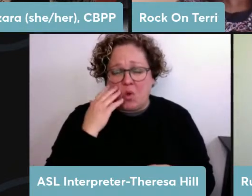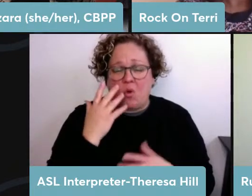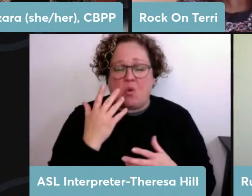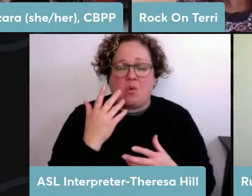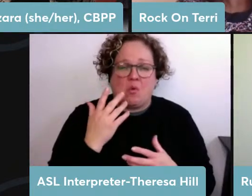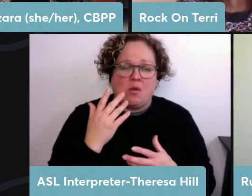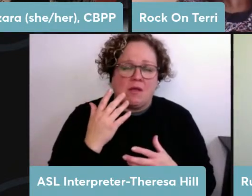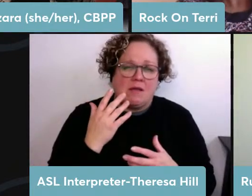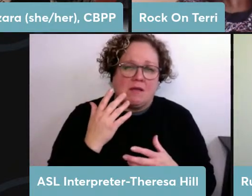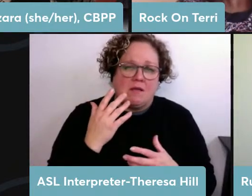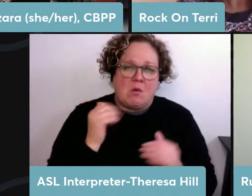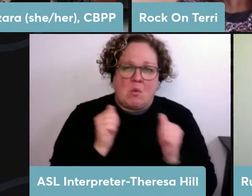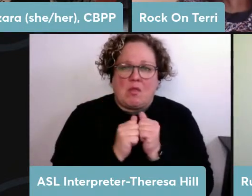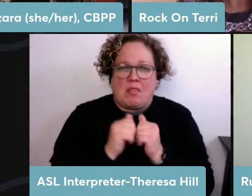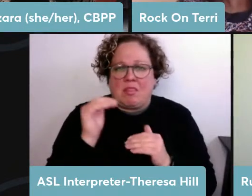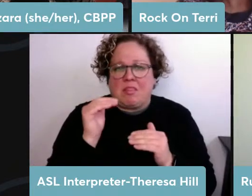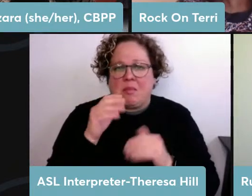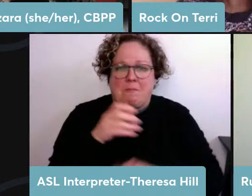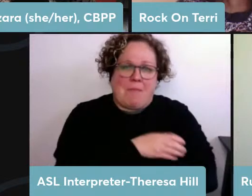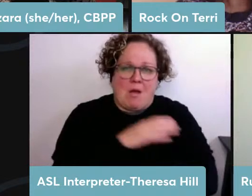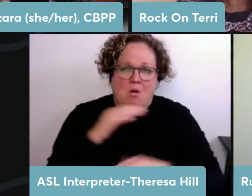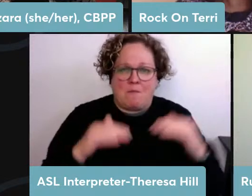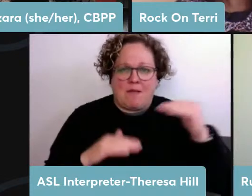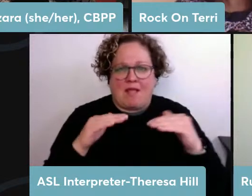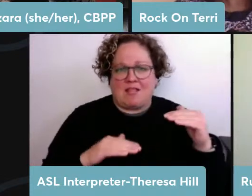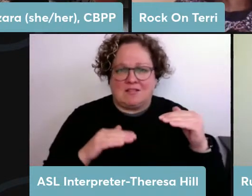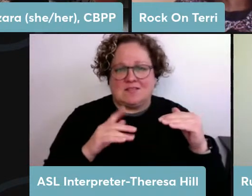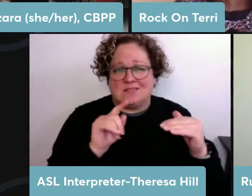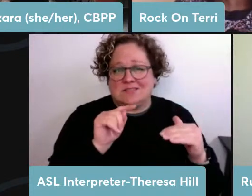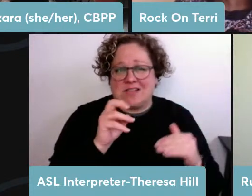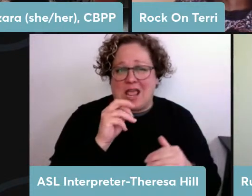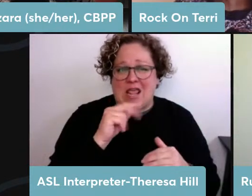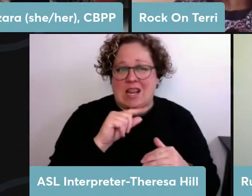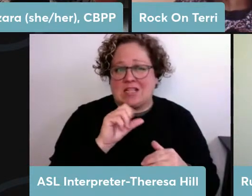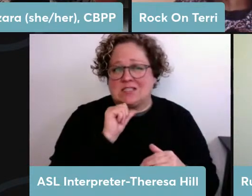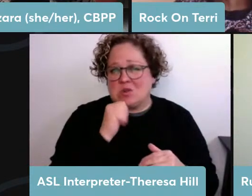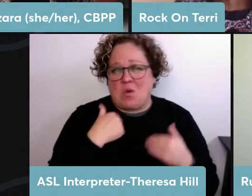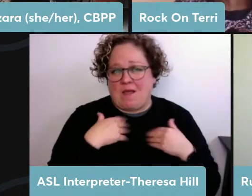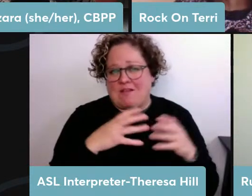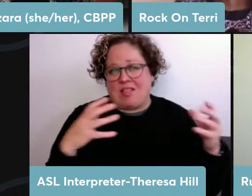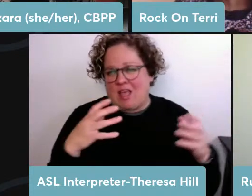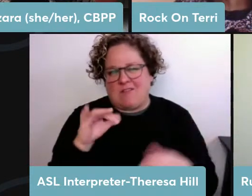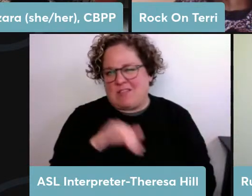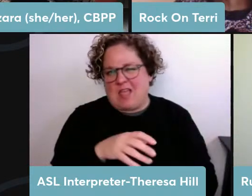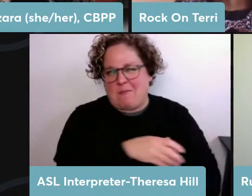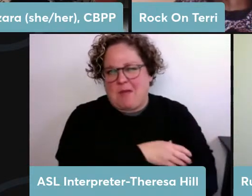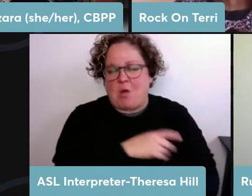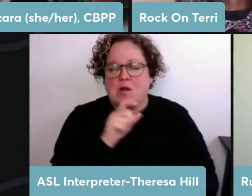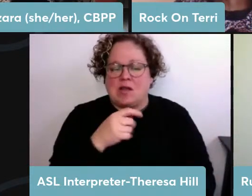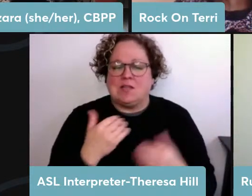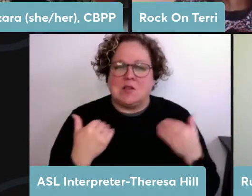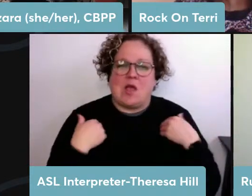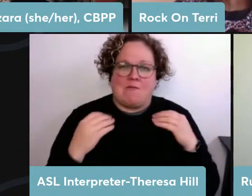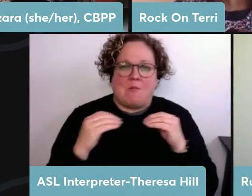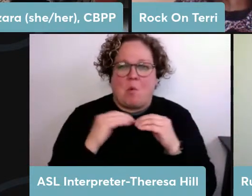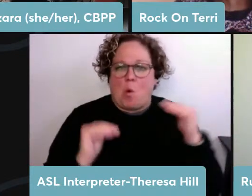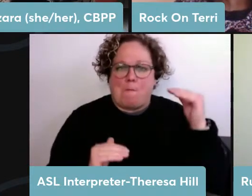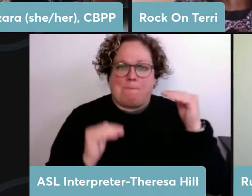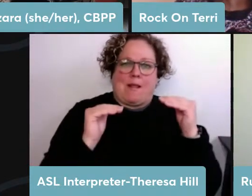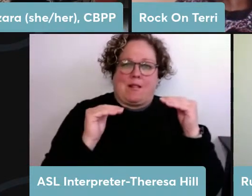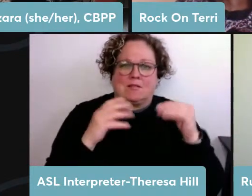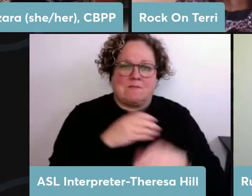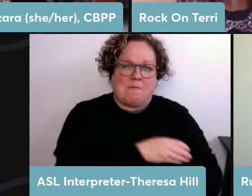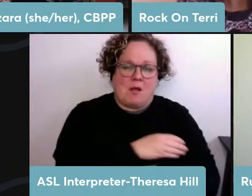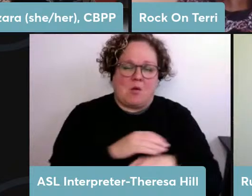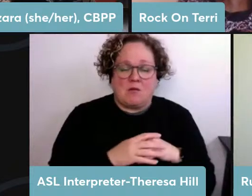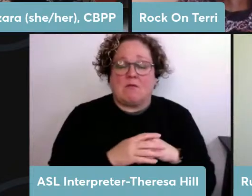of power, don't have much of that power. So there needs to be a better balancing of it. There are these